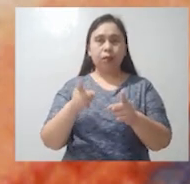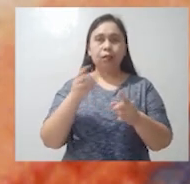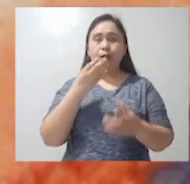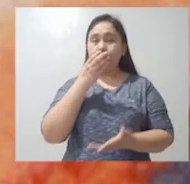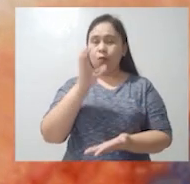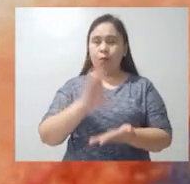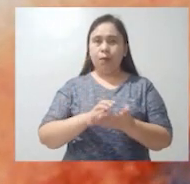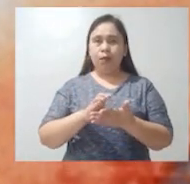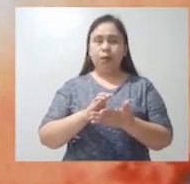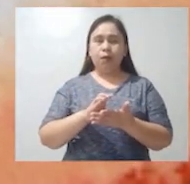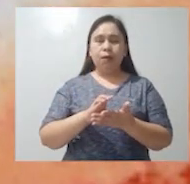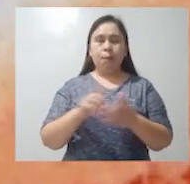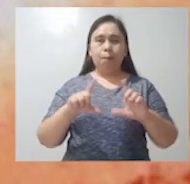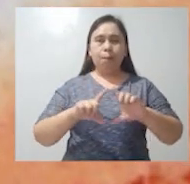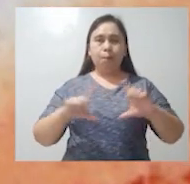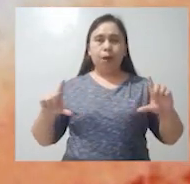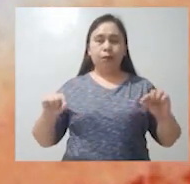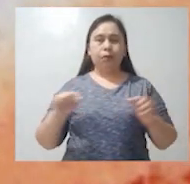start.